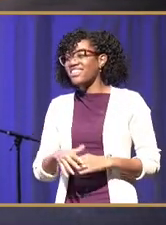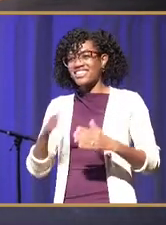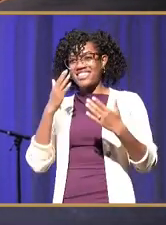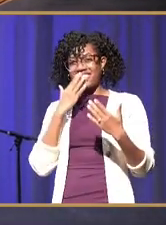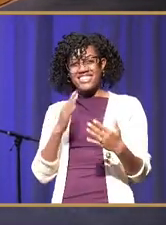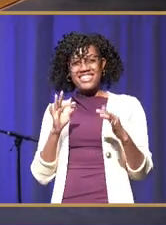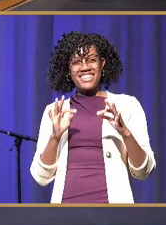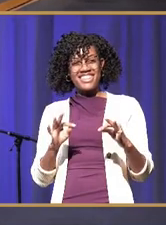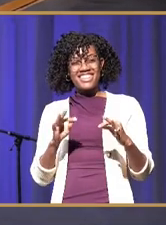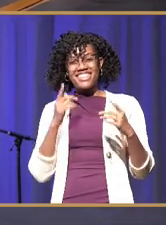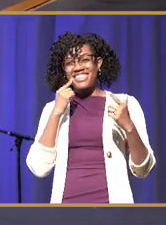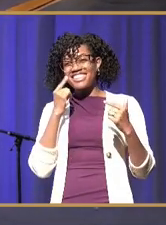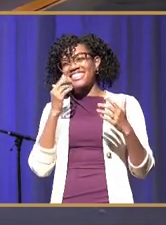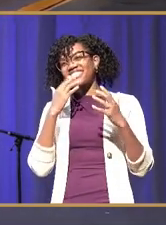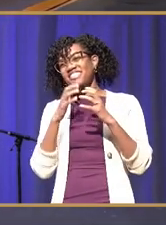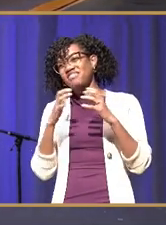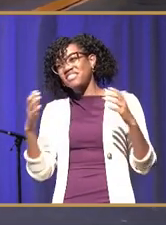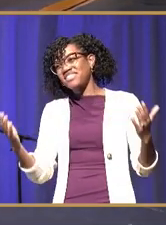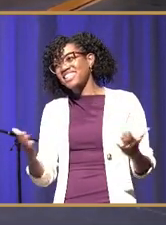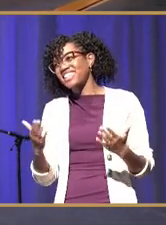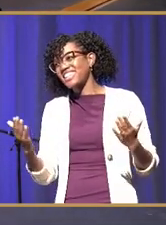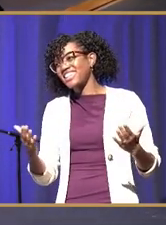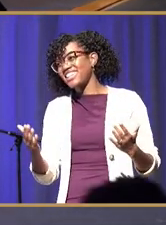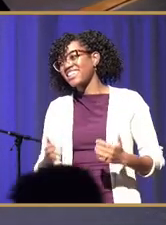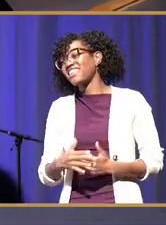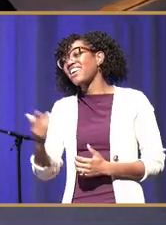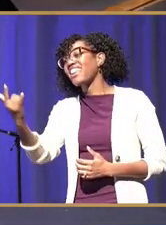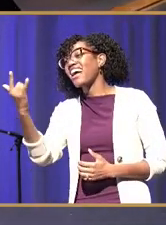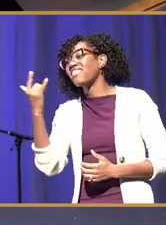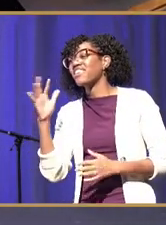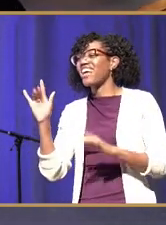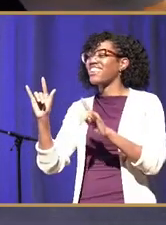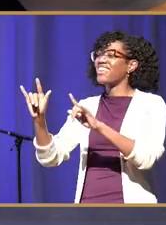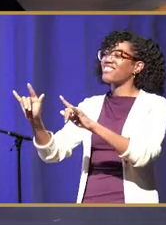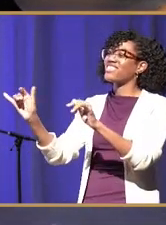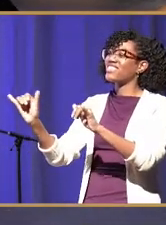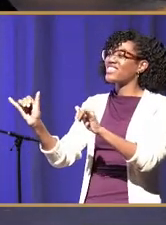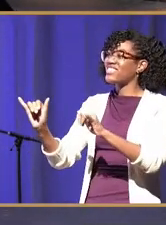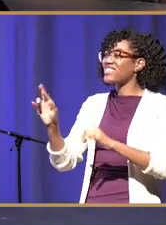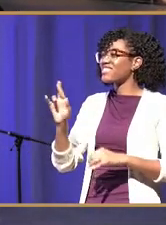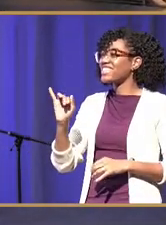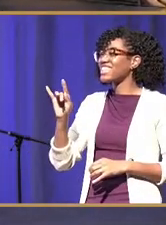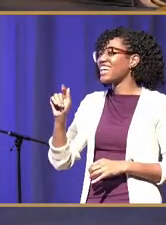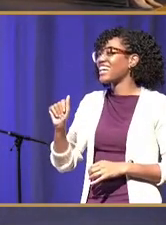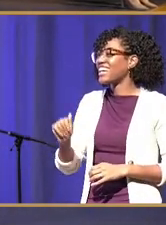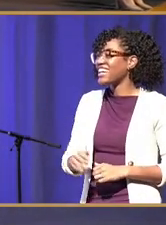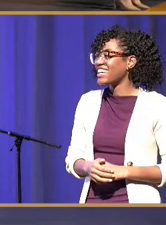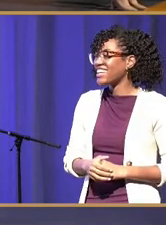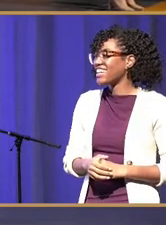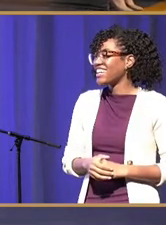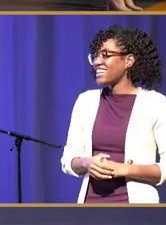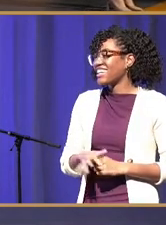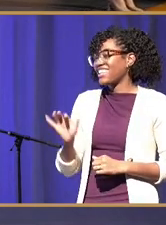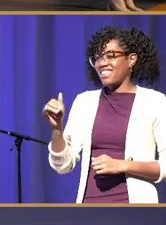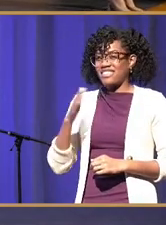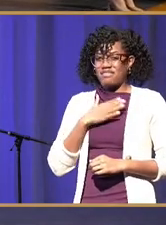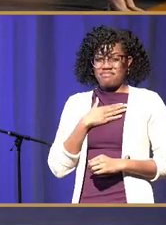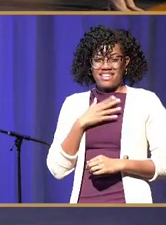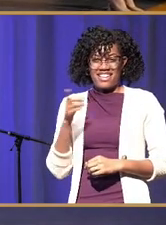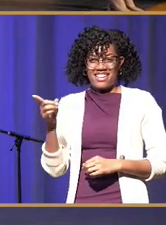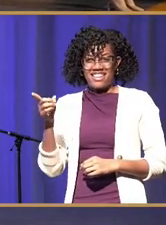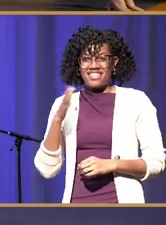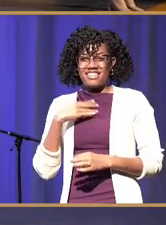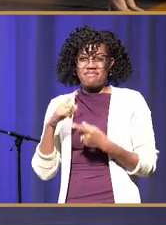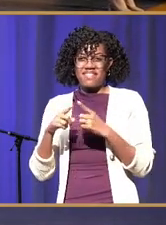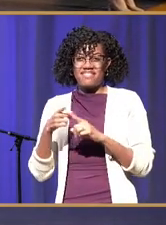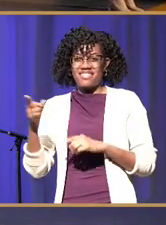Good. Thank you for being here. Oh, I love you too, Miss Rita. That's my, like, Miss